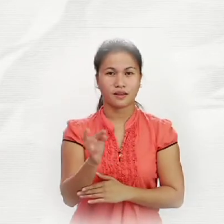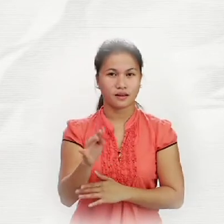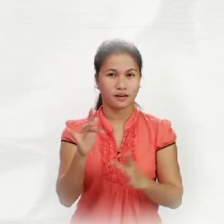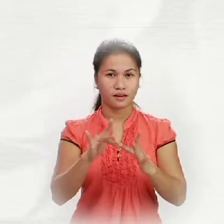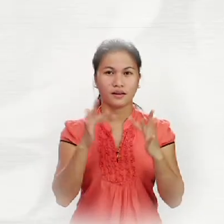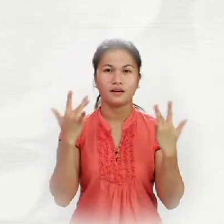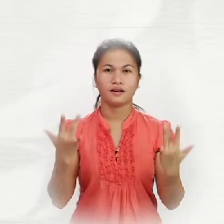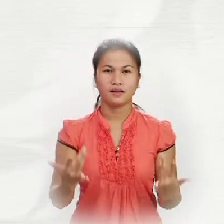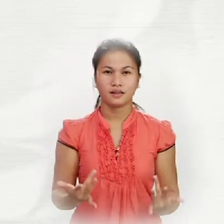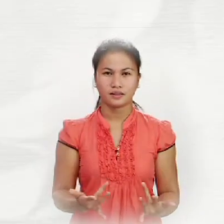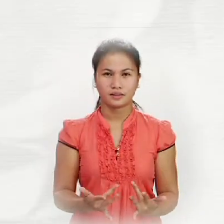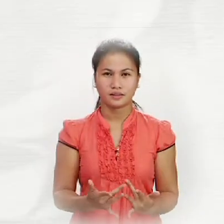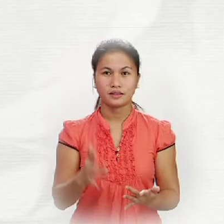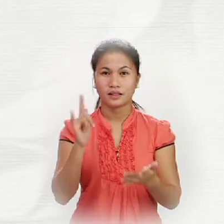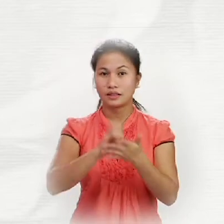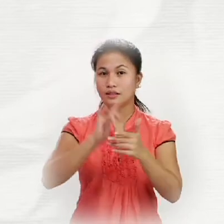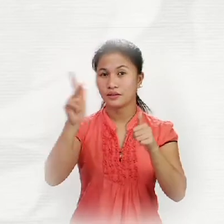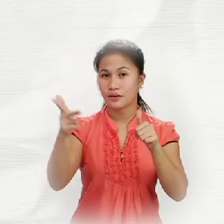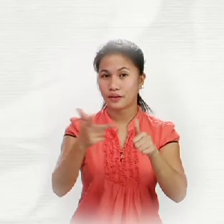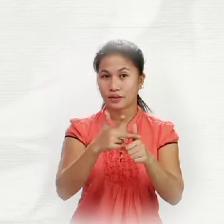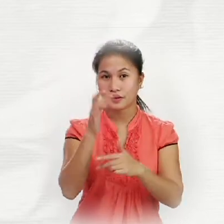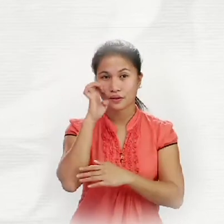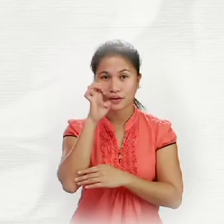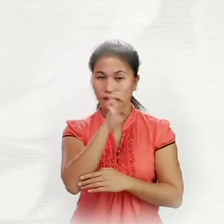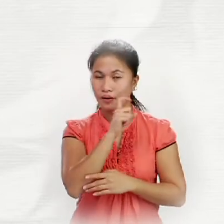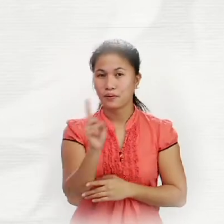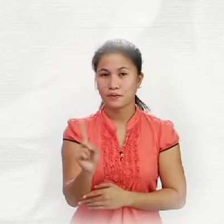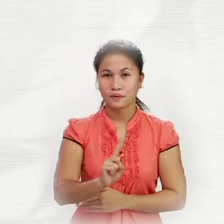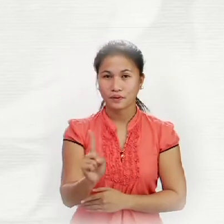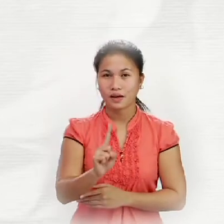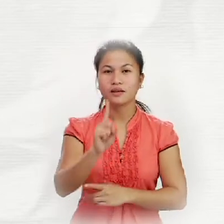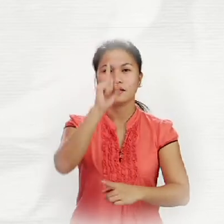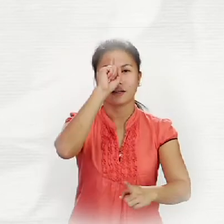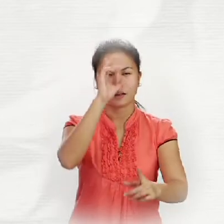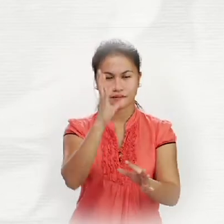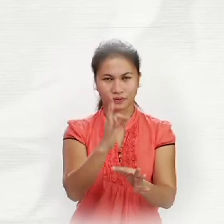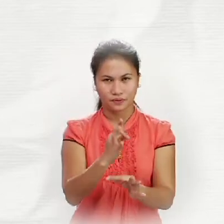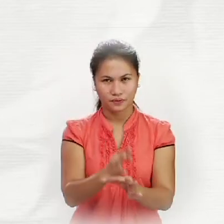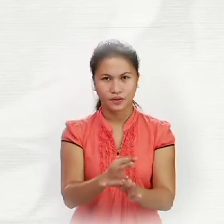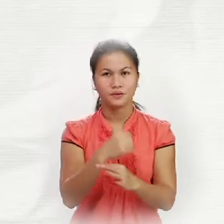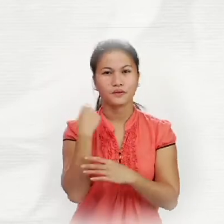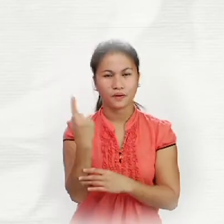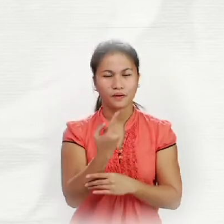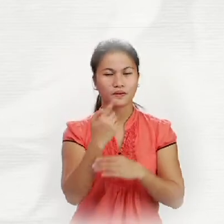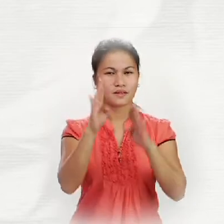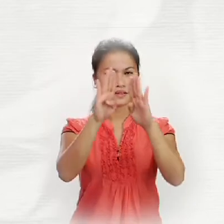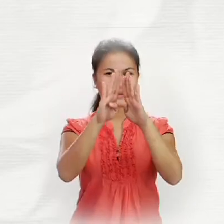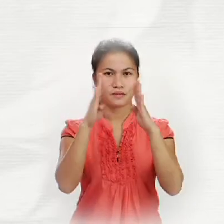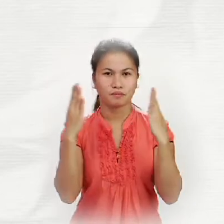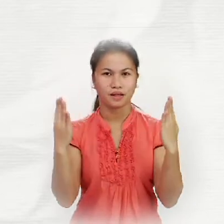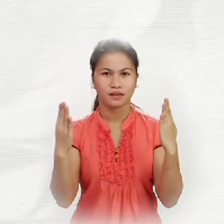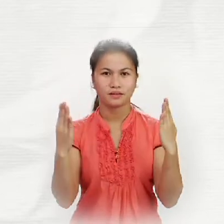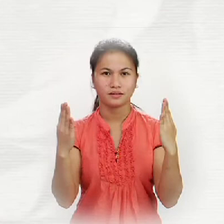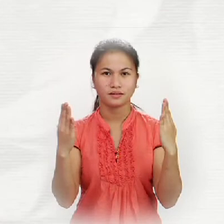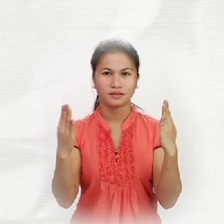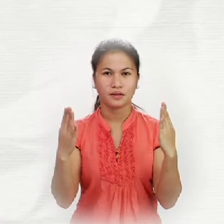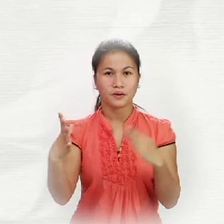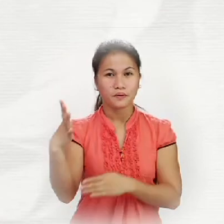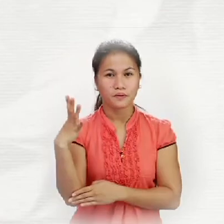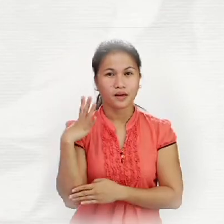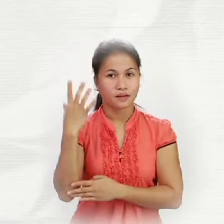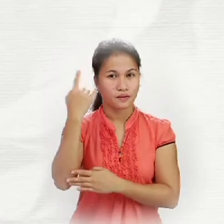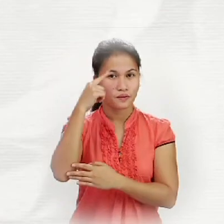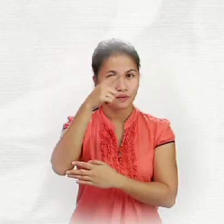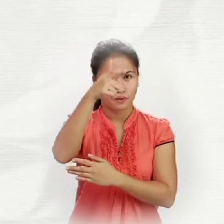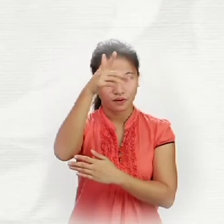hearts. Their third eye, as it were, the eye of faith, was always open,